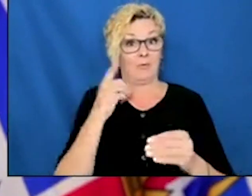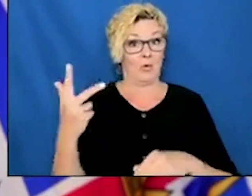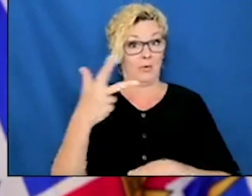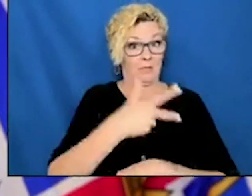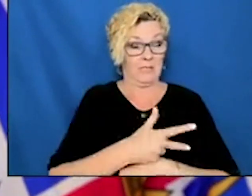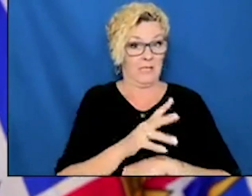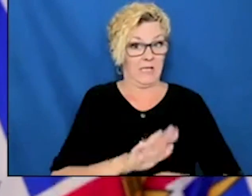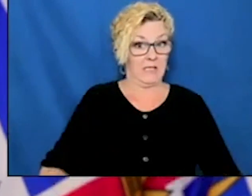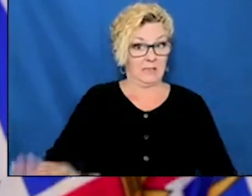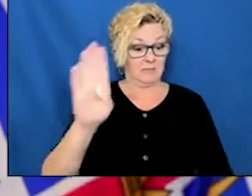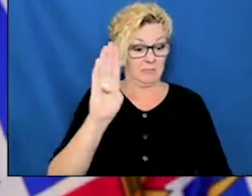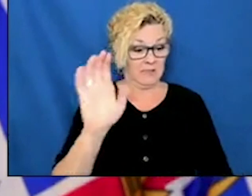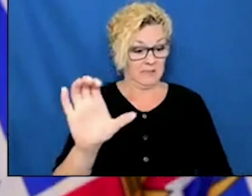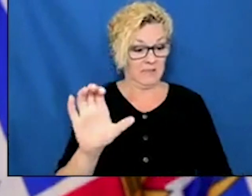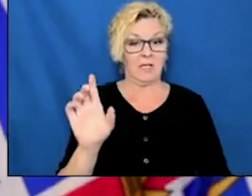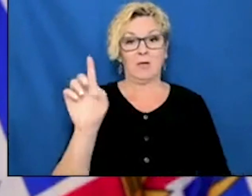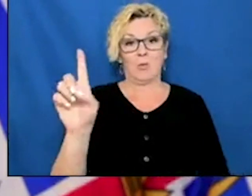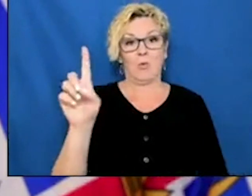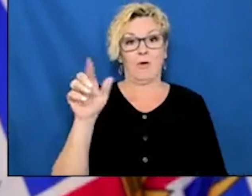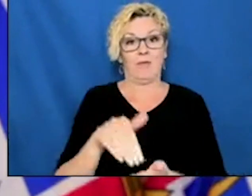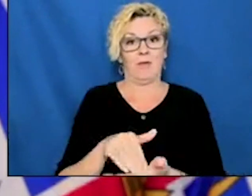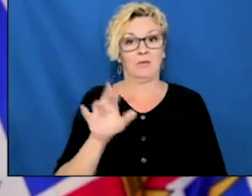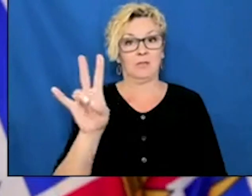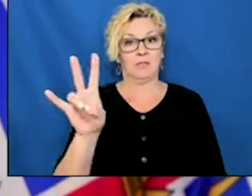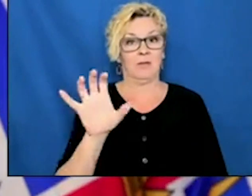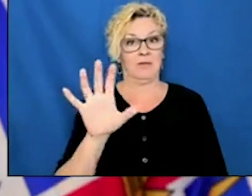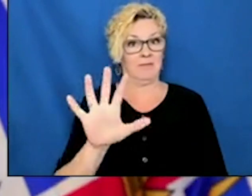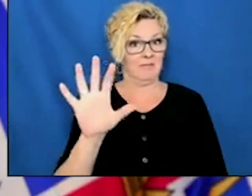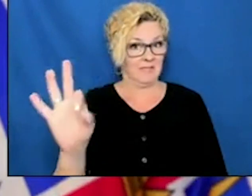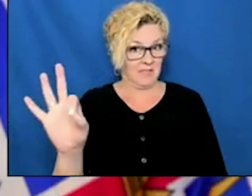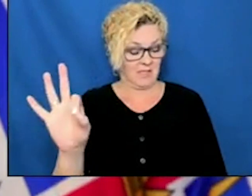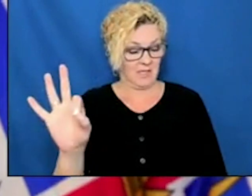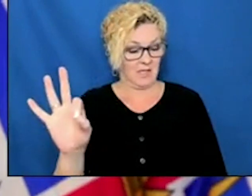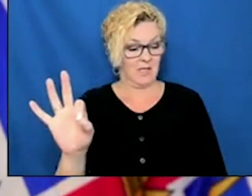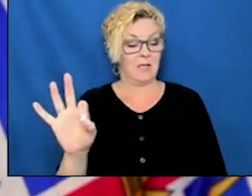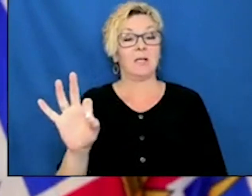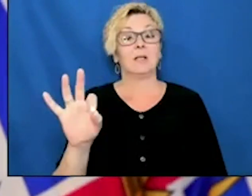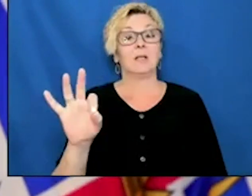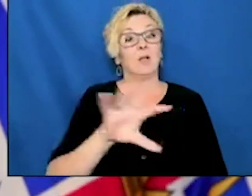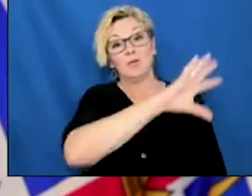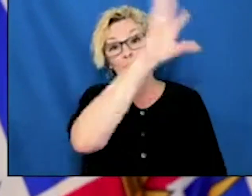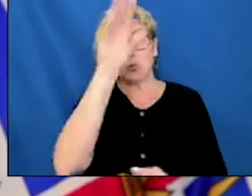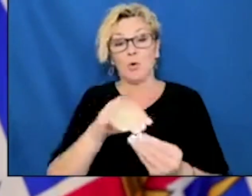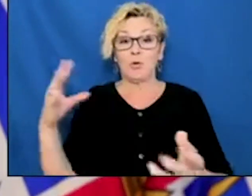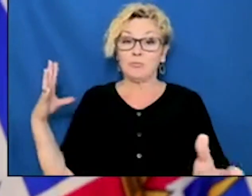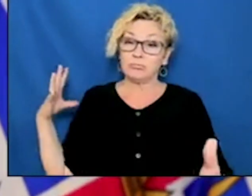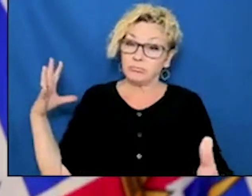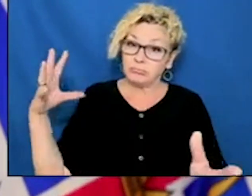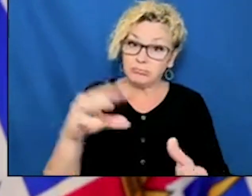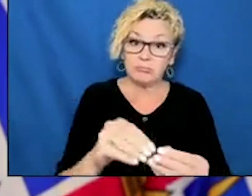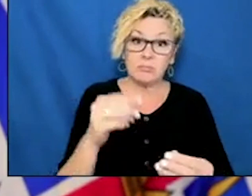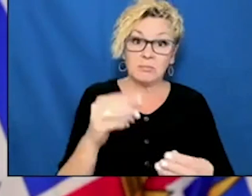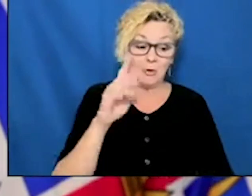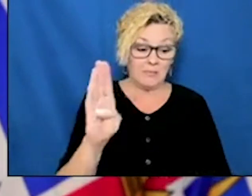1,759 people diagnosed with COVID-19 over the weekend, and our total in British Columbia to